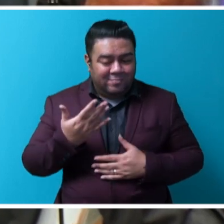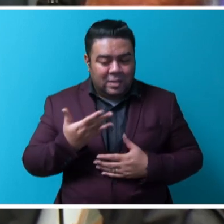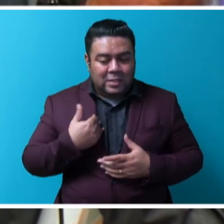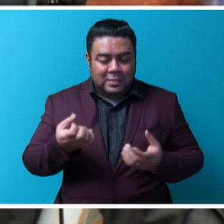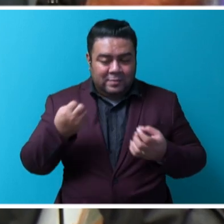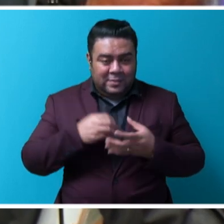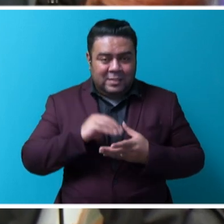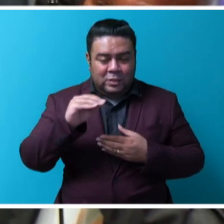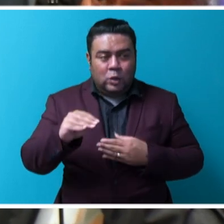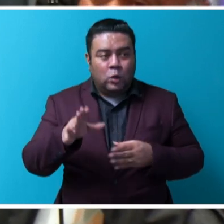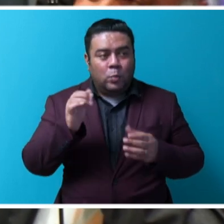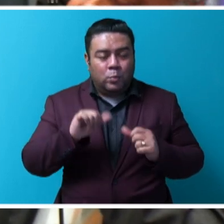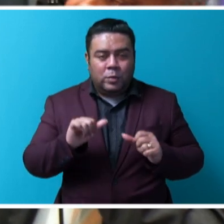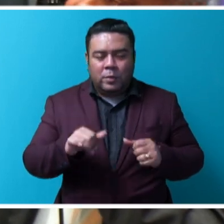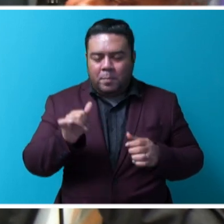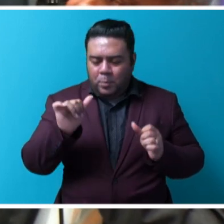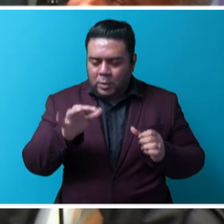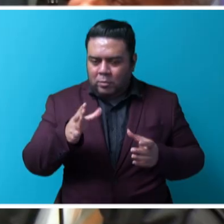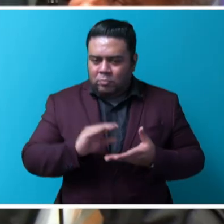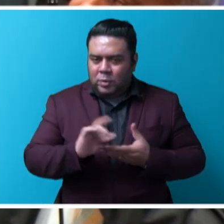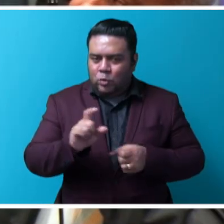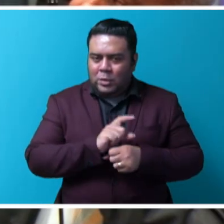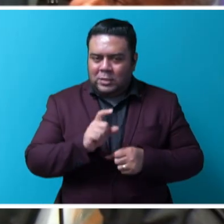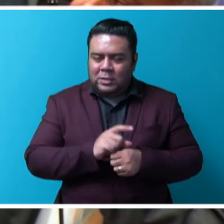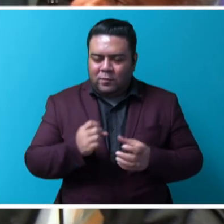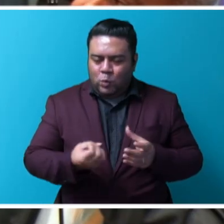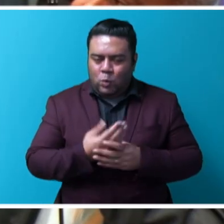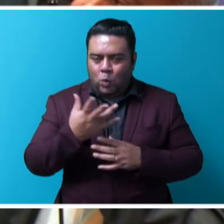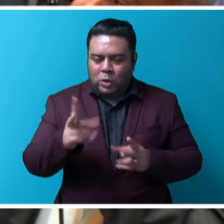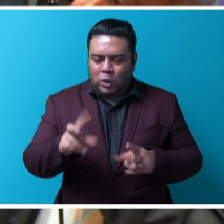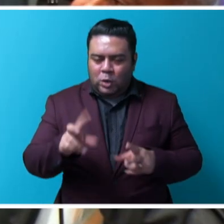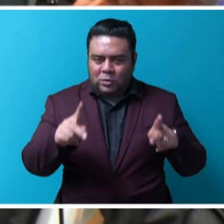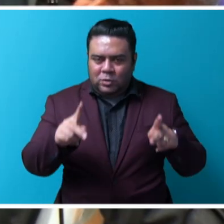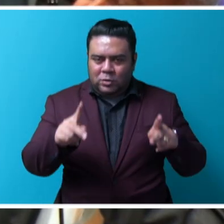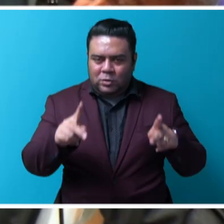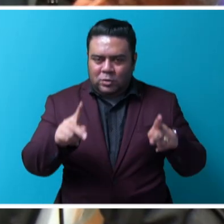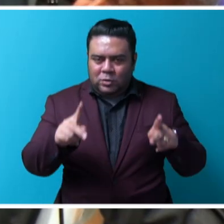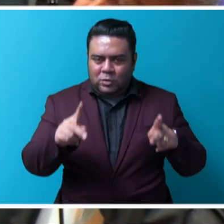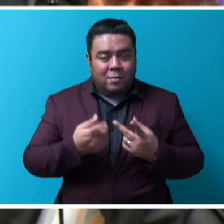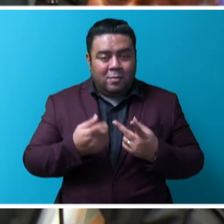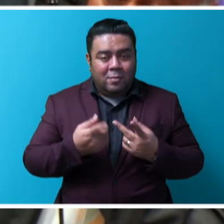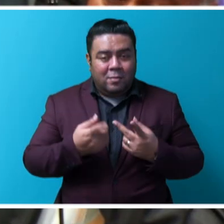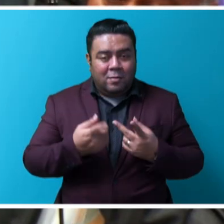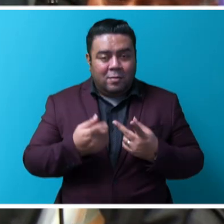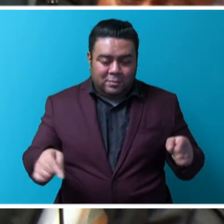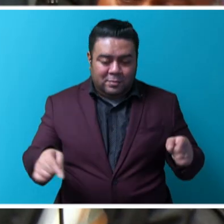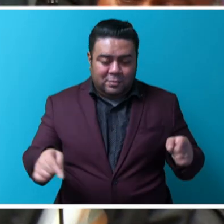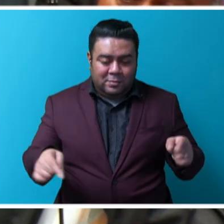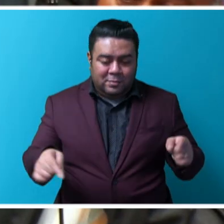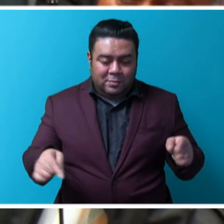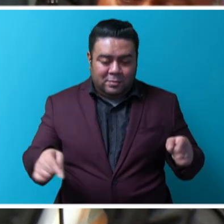support the registration of those political parties. That is an indication. And I see the urgency in the